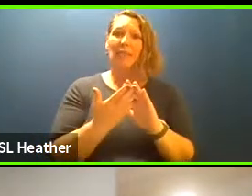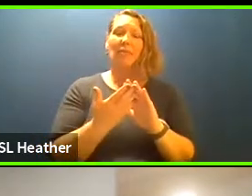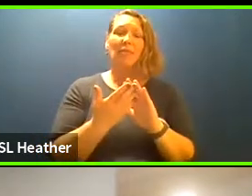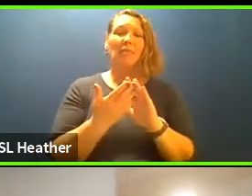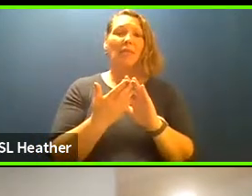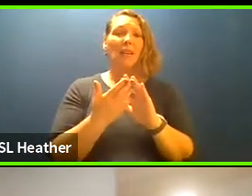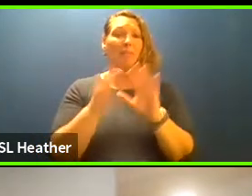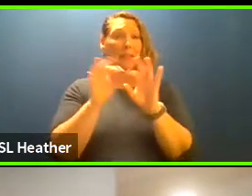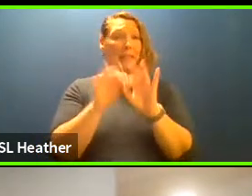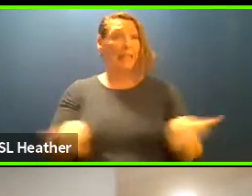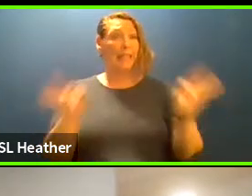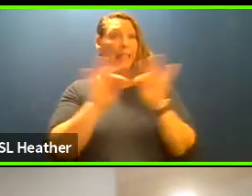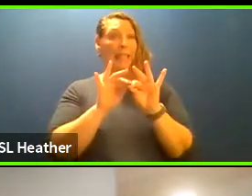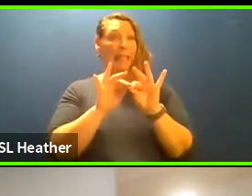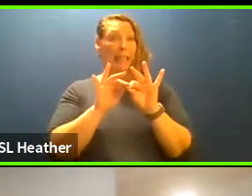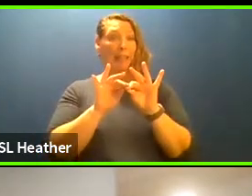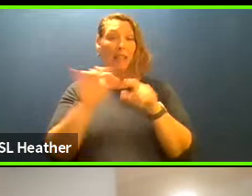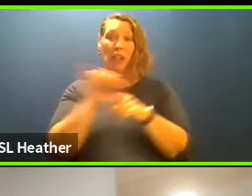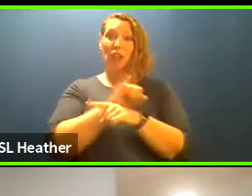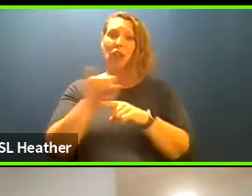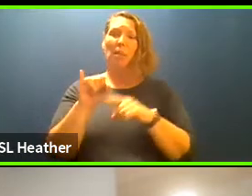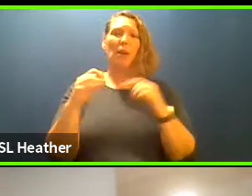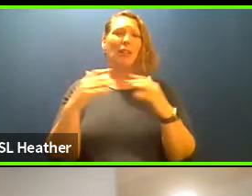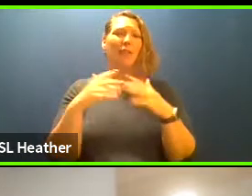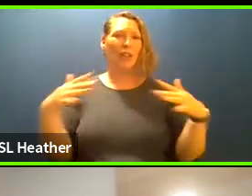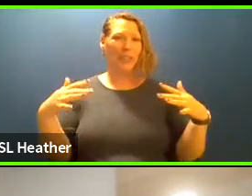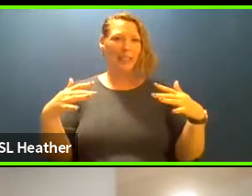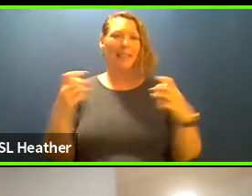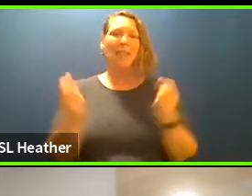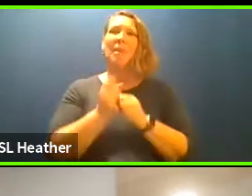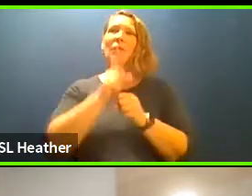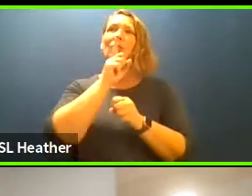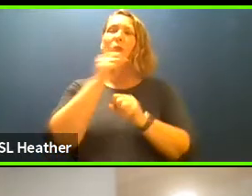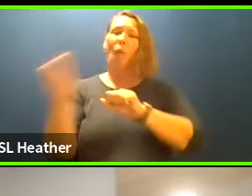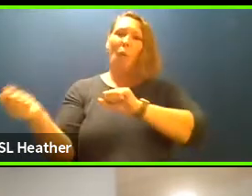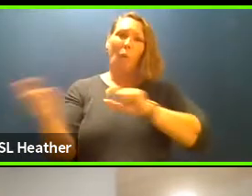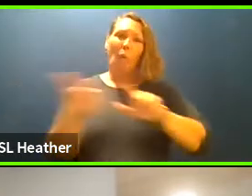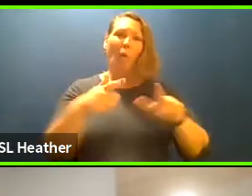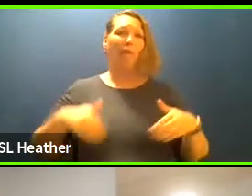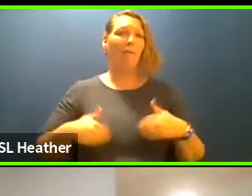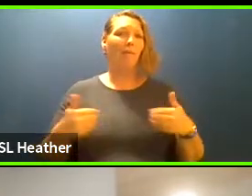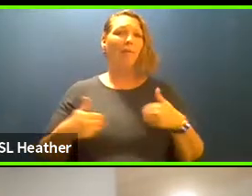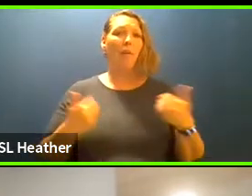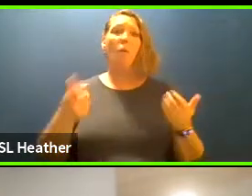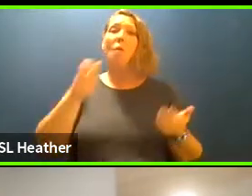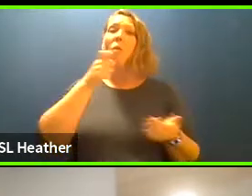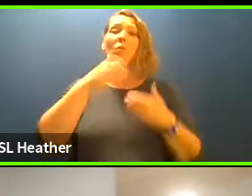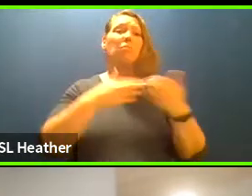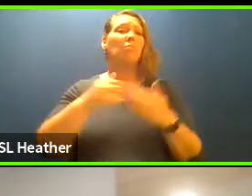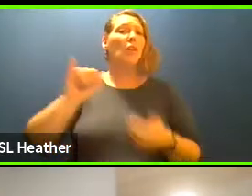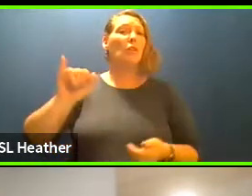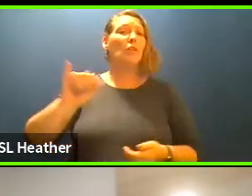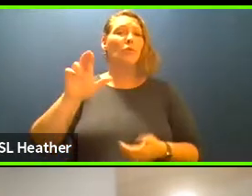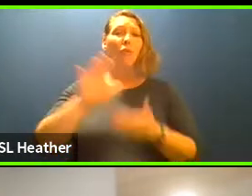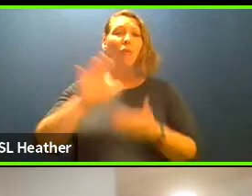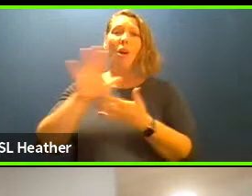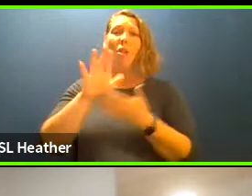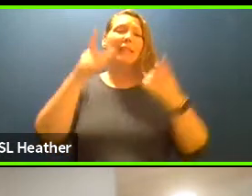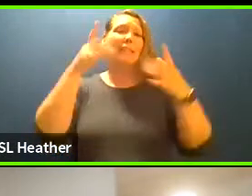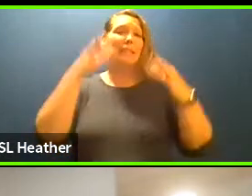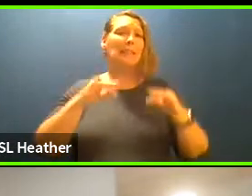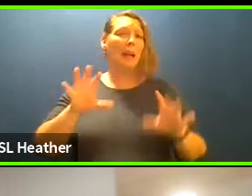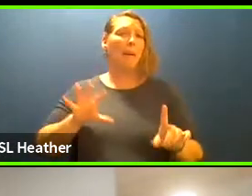is diversity. We want to make sure every young person out there, or even a person who's in junior college who decided I wanted to go